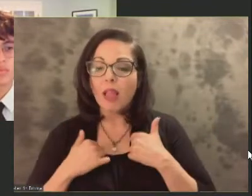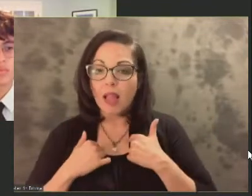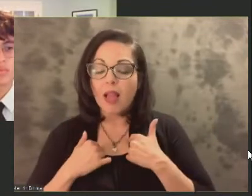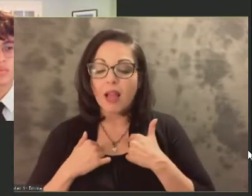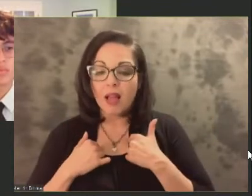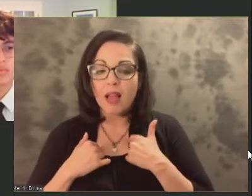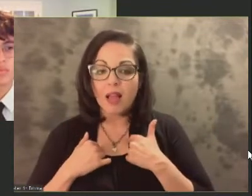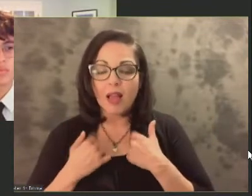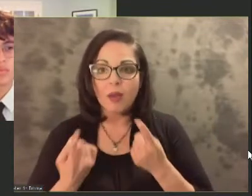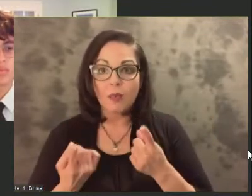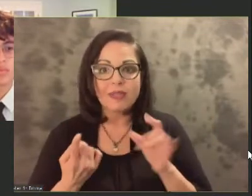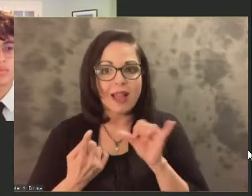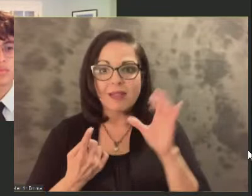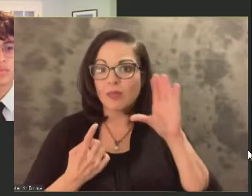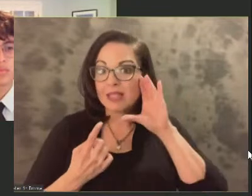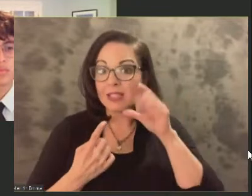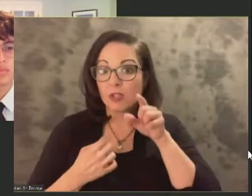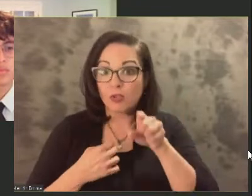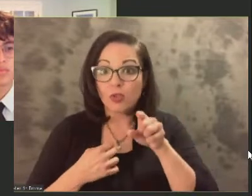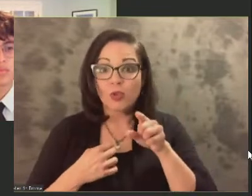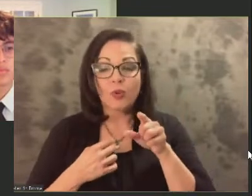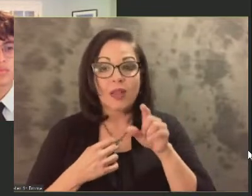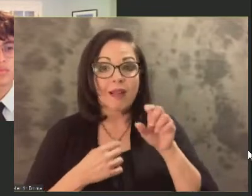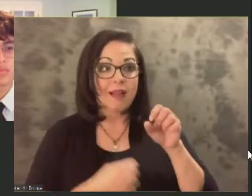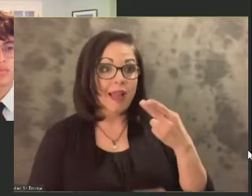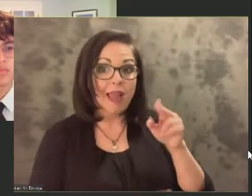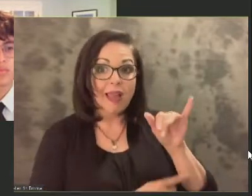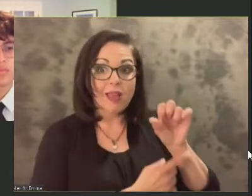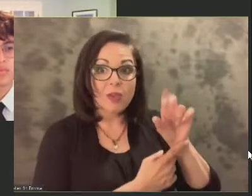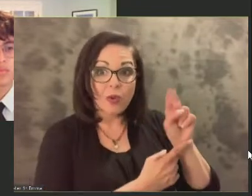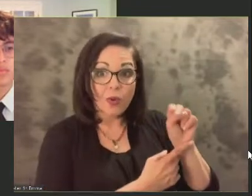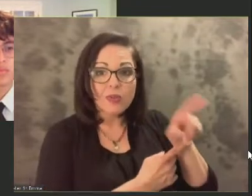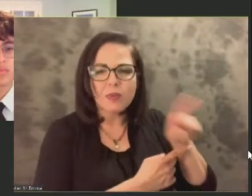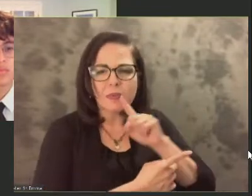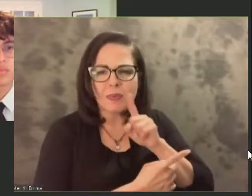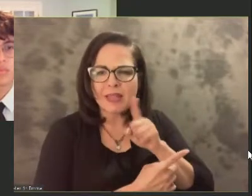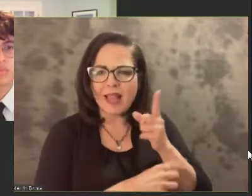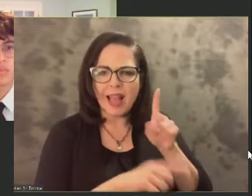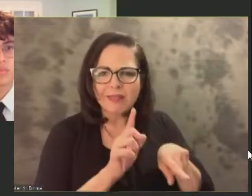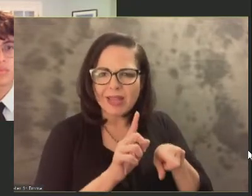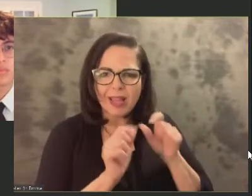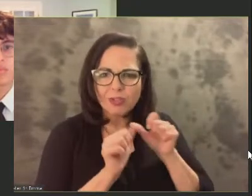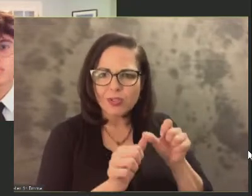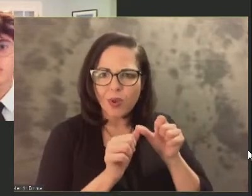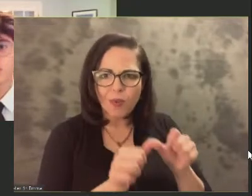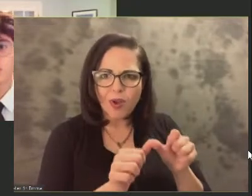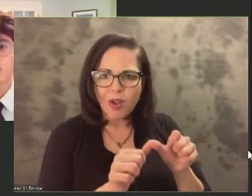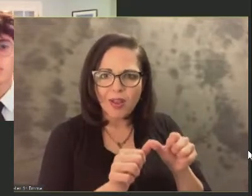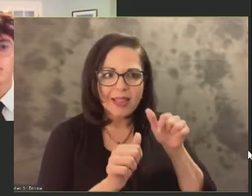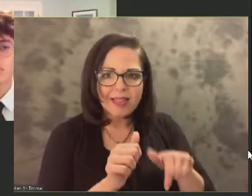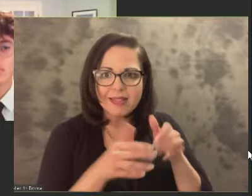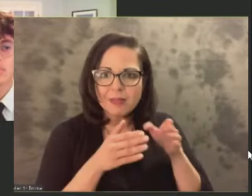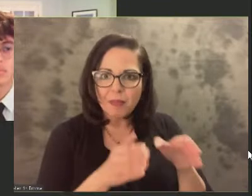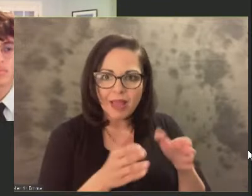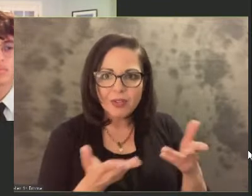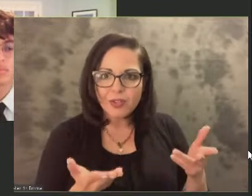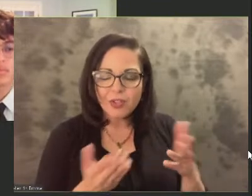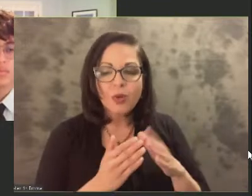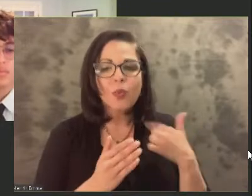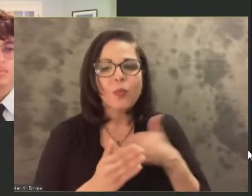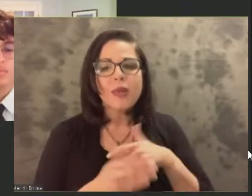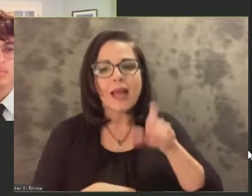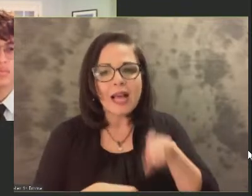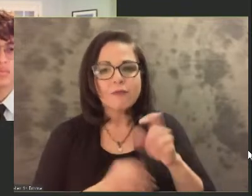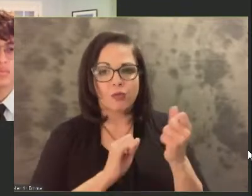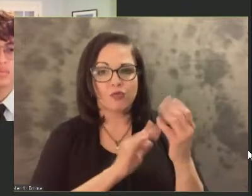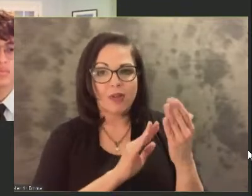As I was listening to you, Hae-young, I thought we really just can't go on in this manner. We